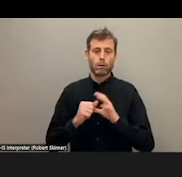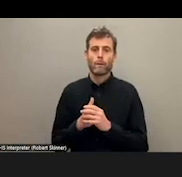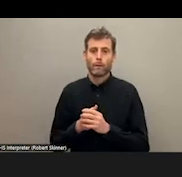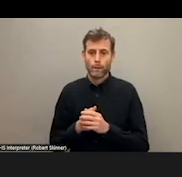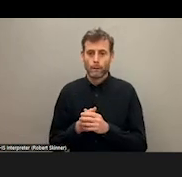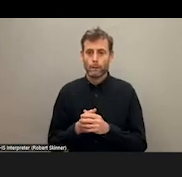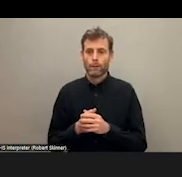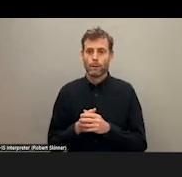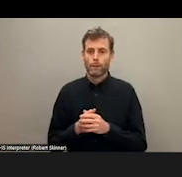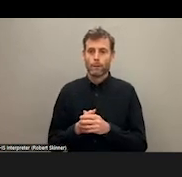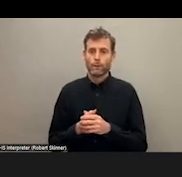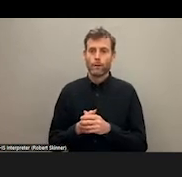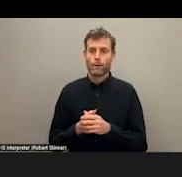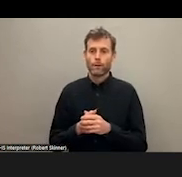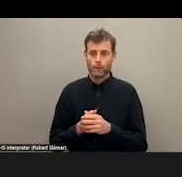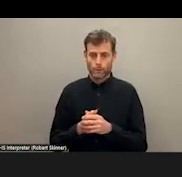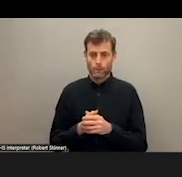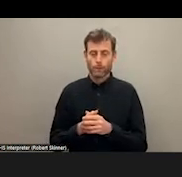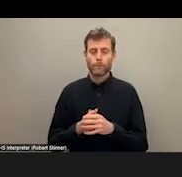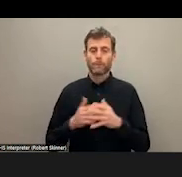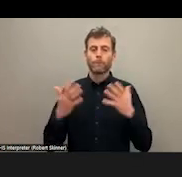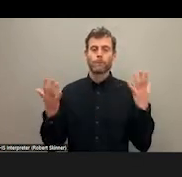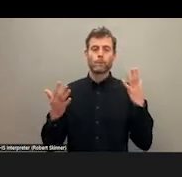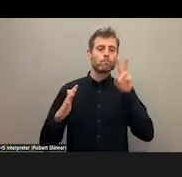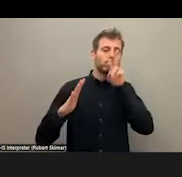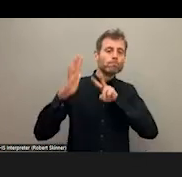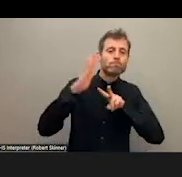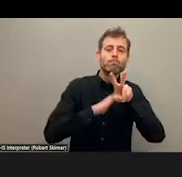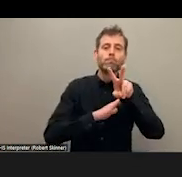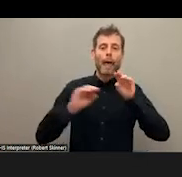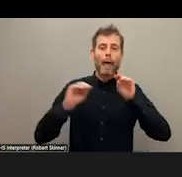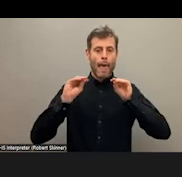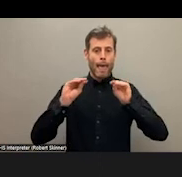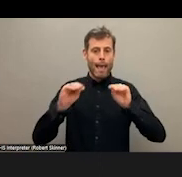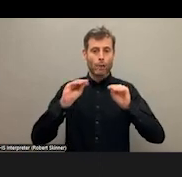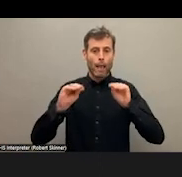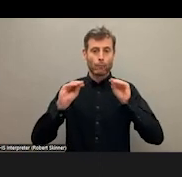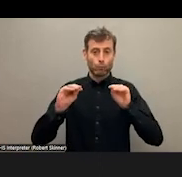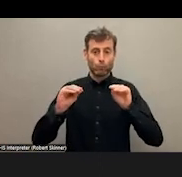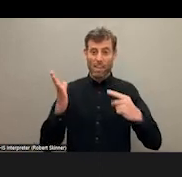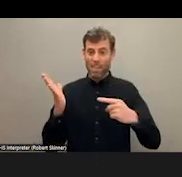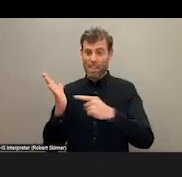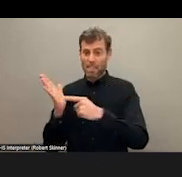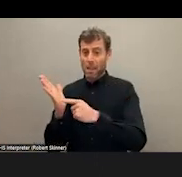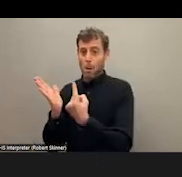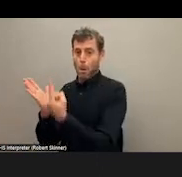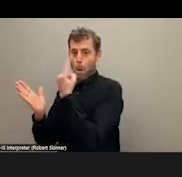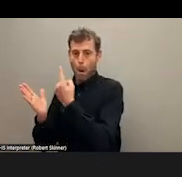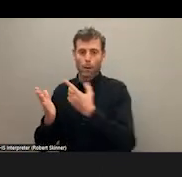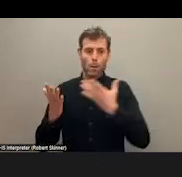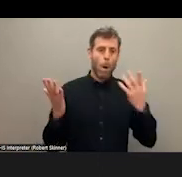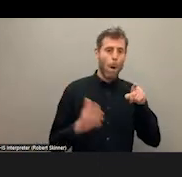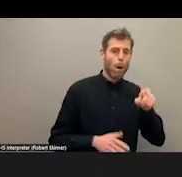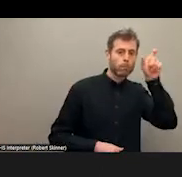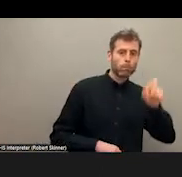The shift to hybrid and remote education and the digital gap that we've seen since the start